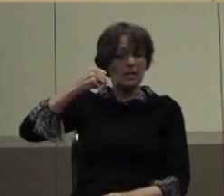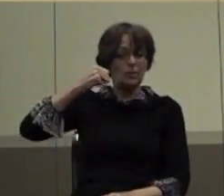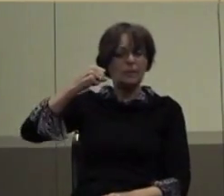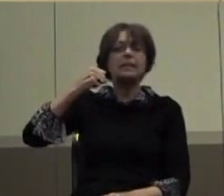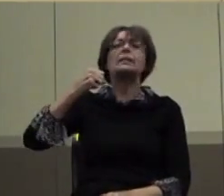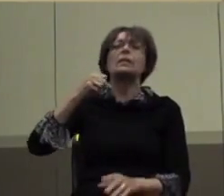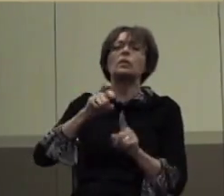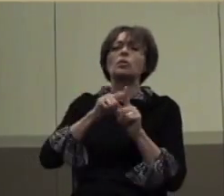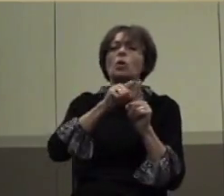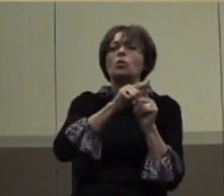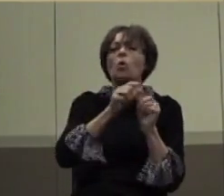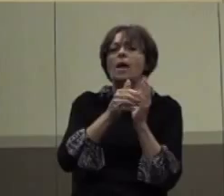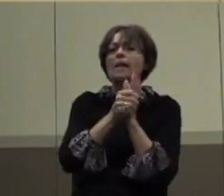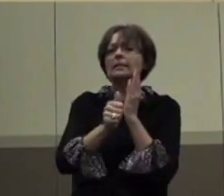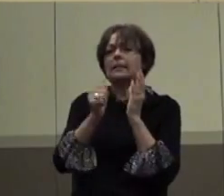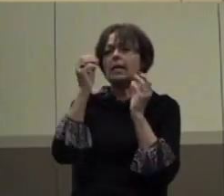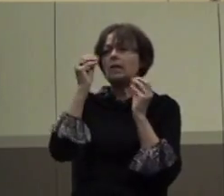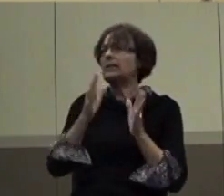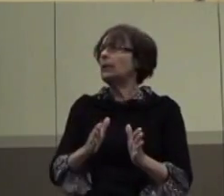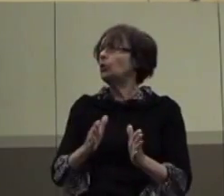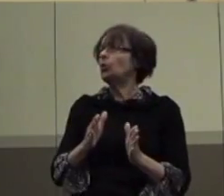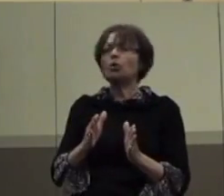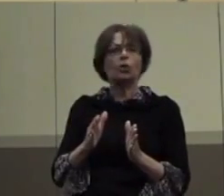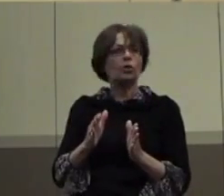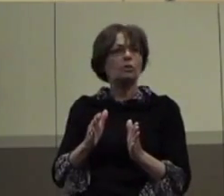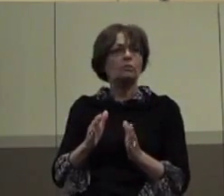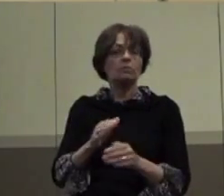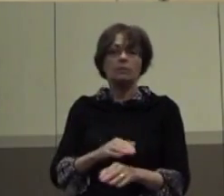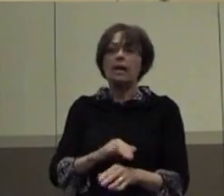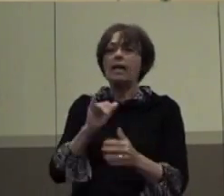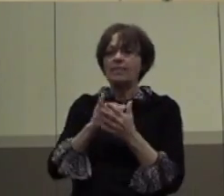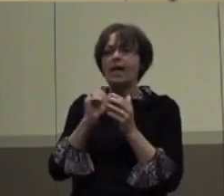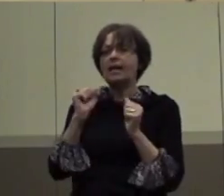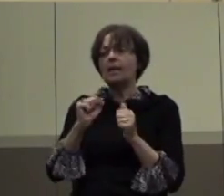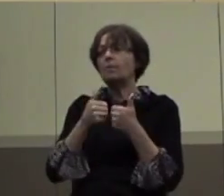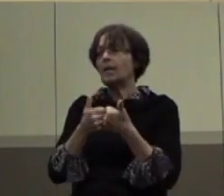teacher. That can be a bit of a challenge.